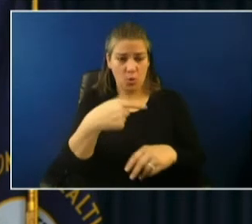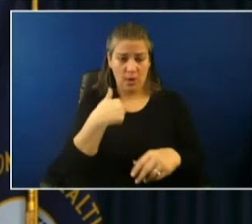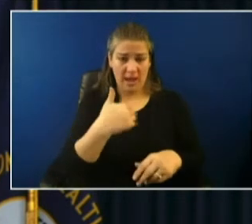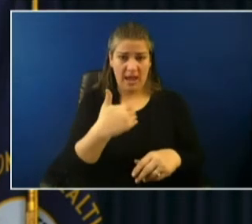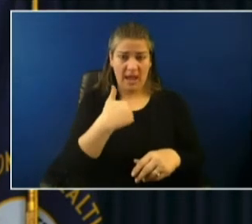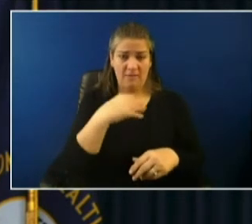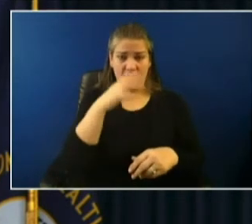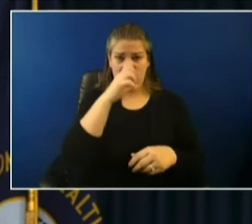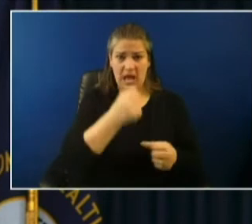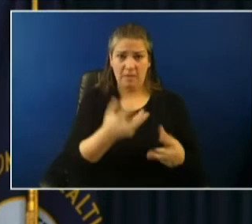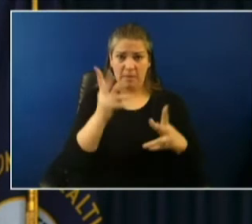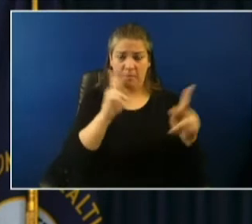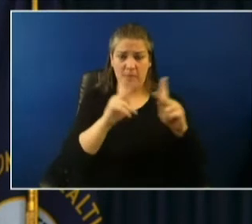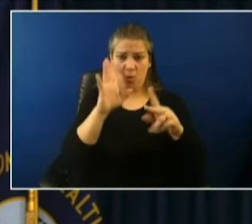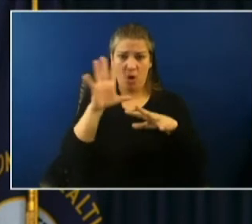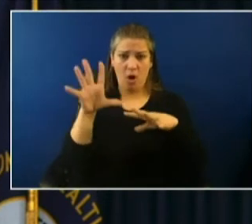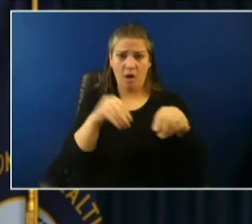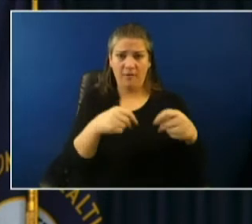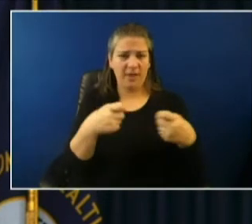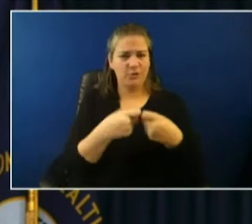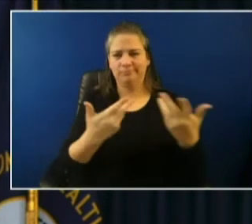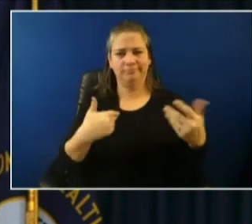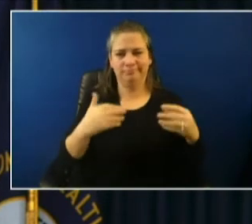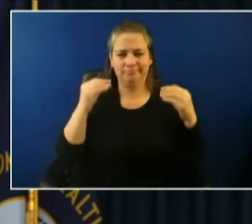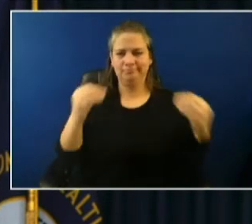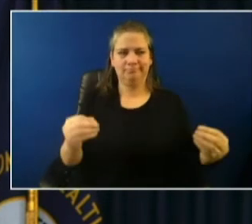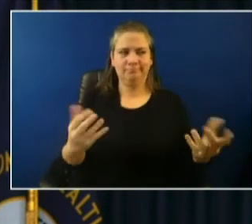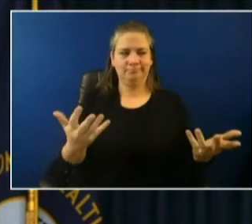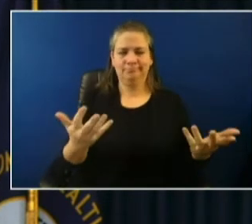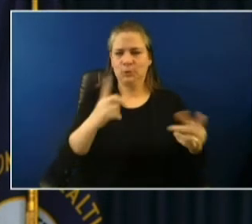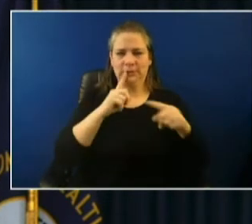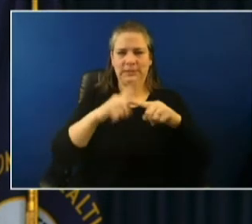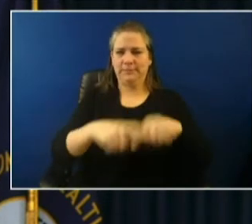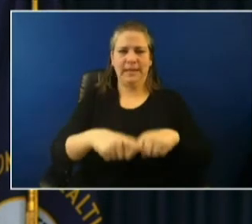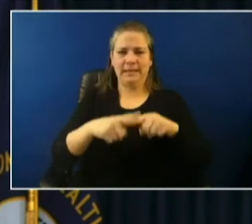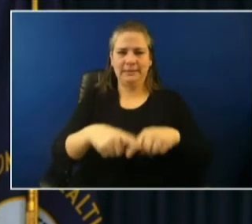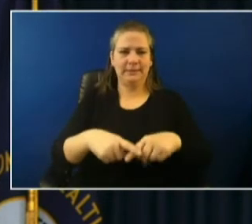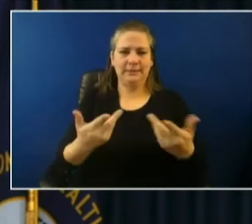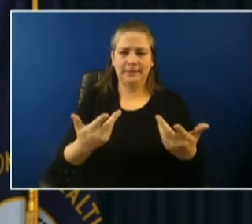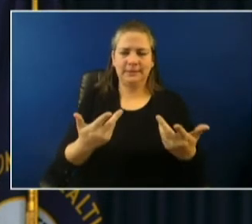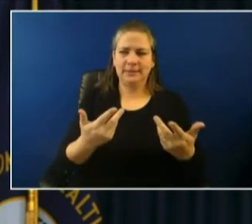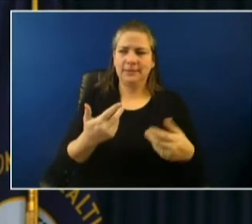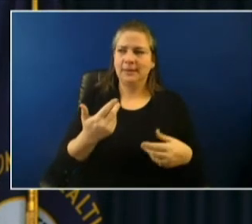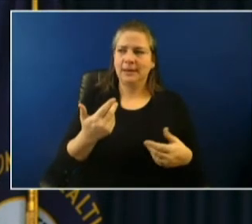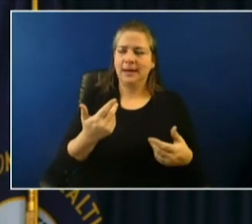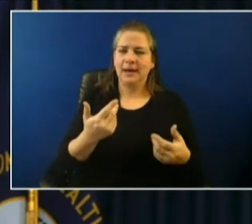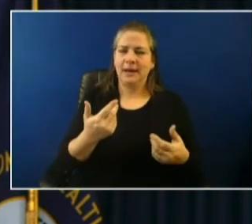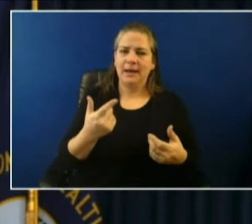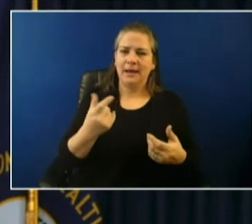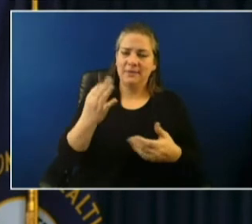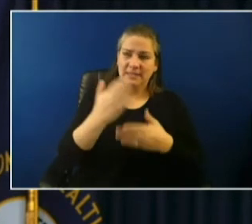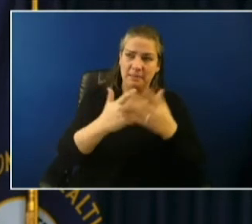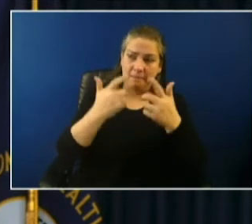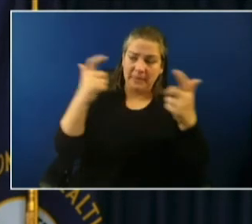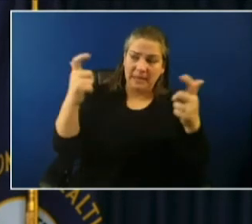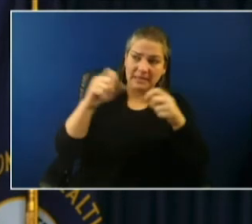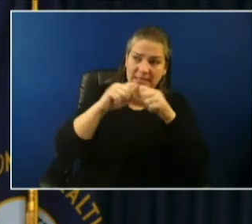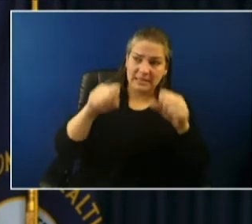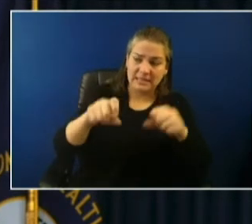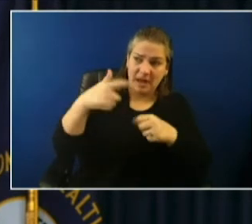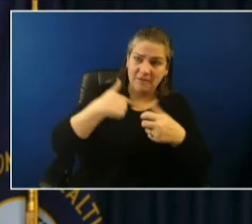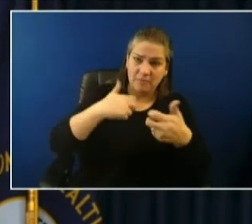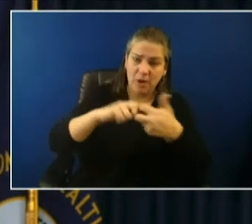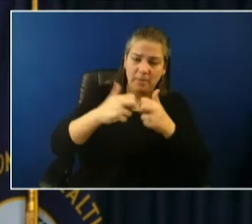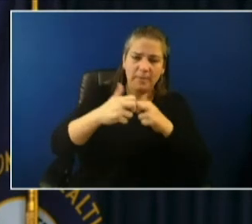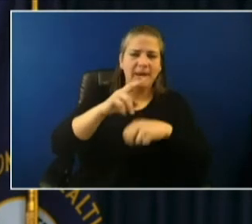people will lose power? No, it really depends. If some of the bigger systems have issues, the National Weather